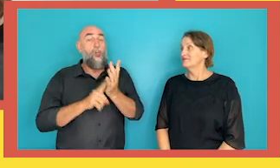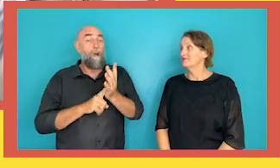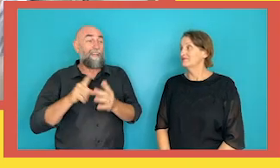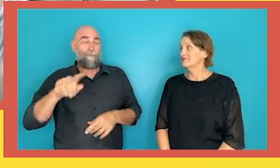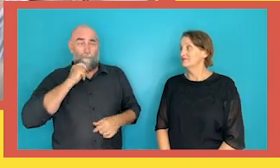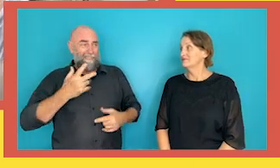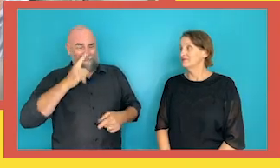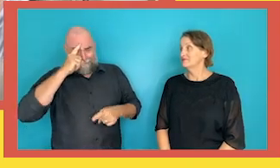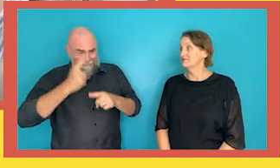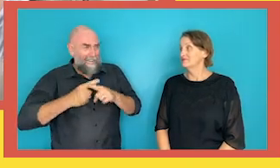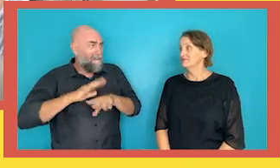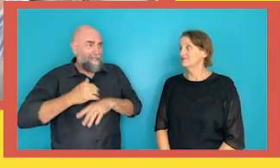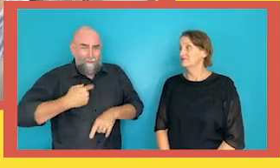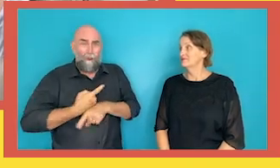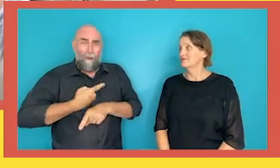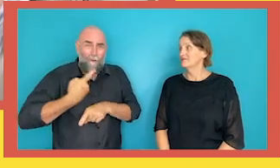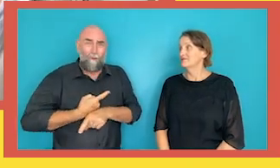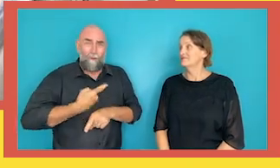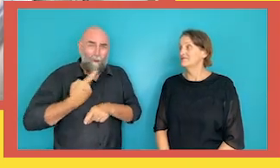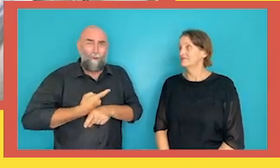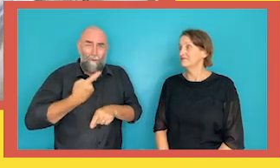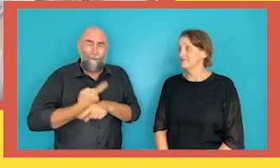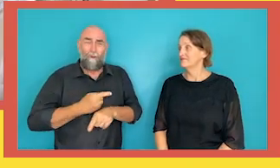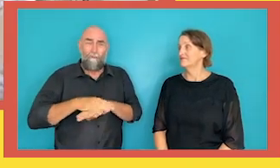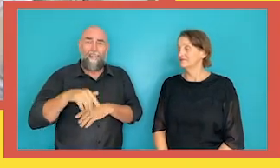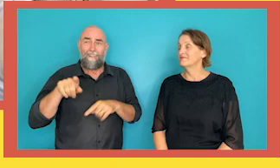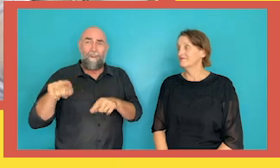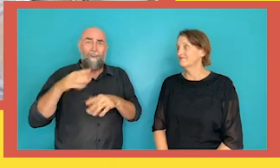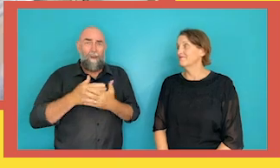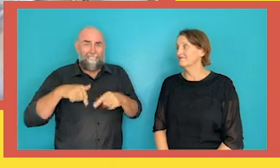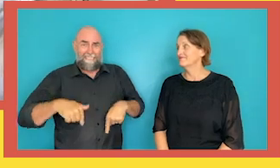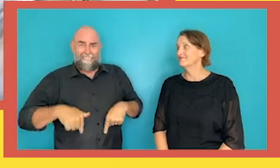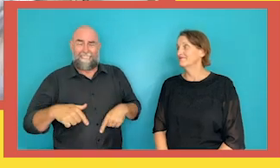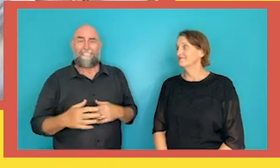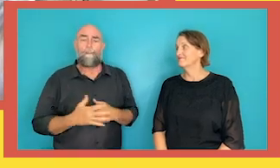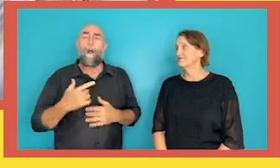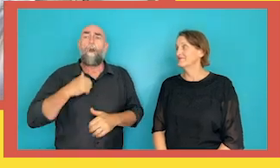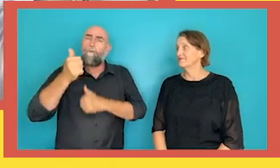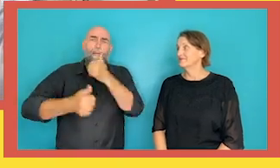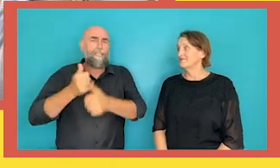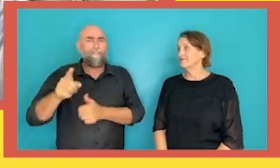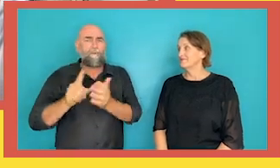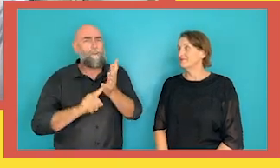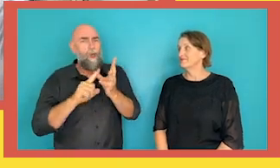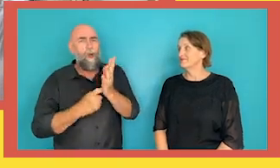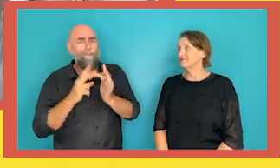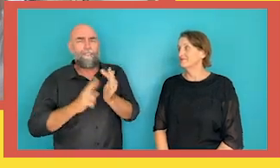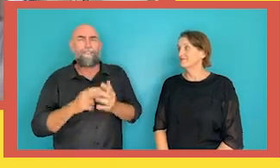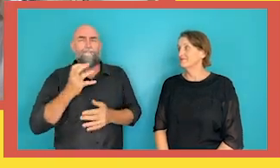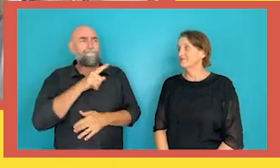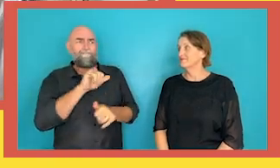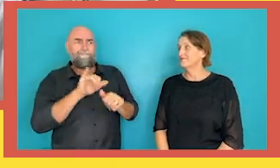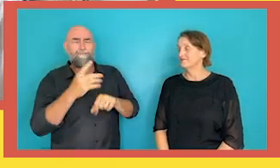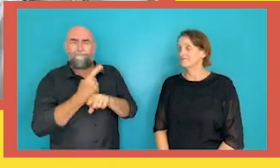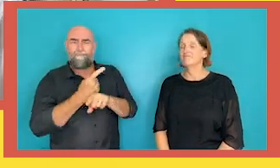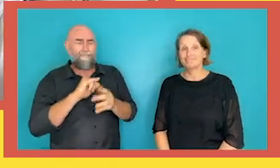just constantly giving us views on this podcast. But congratulations to Lauren there. That's a great one, Sarah